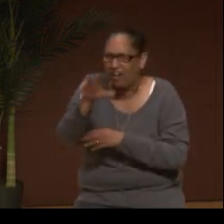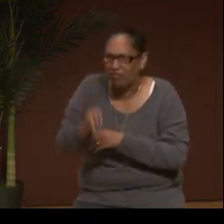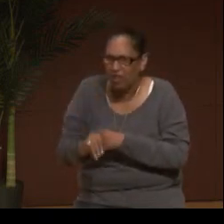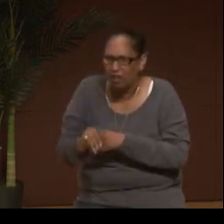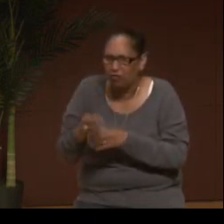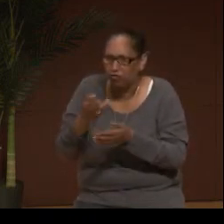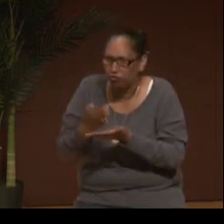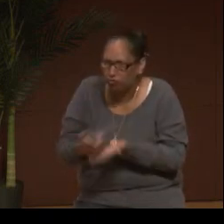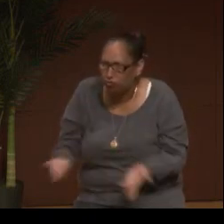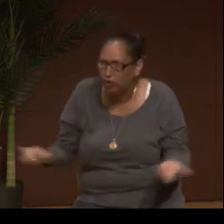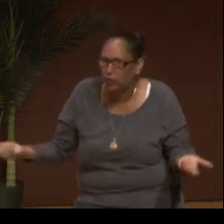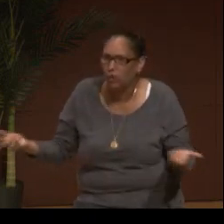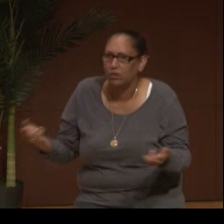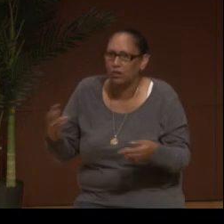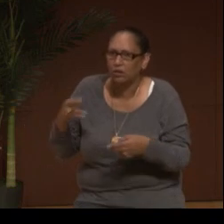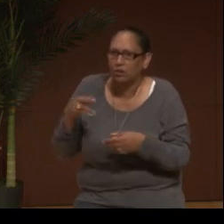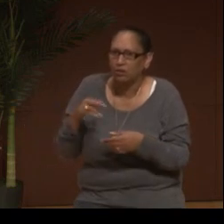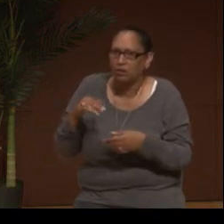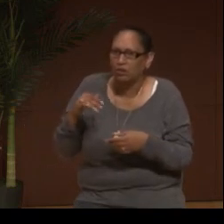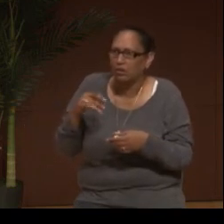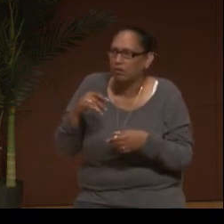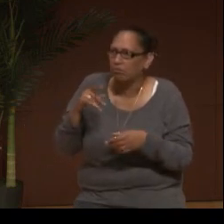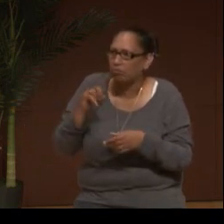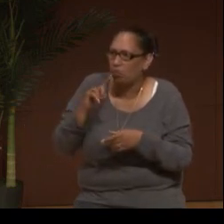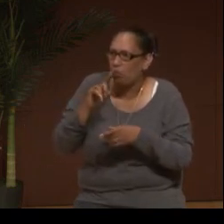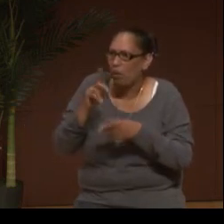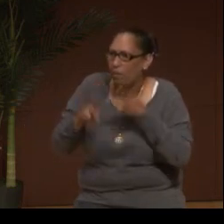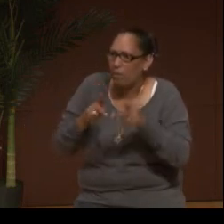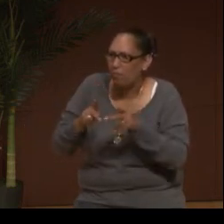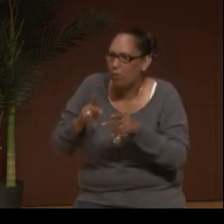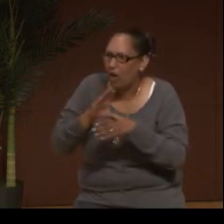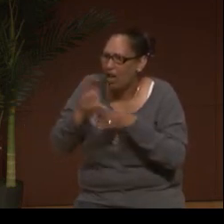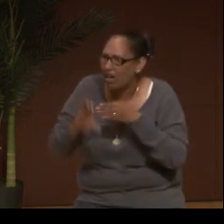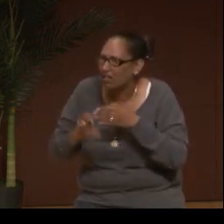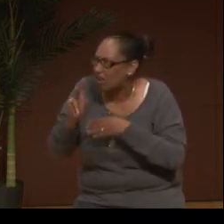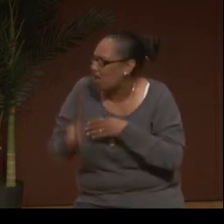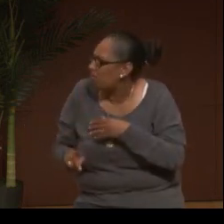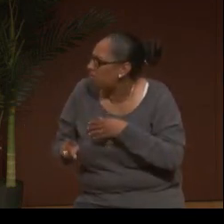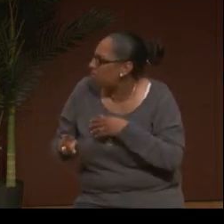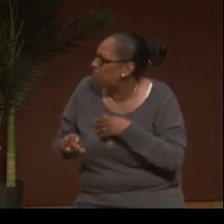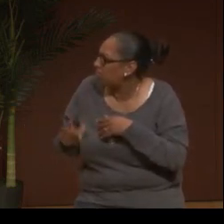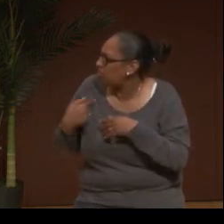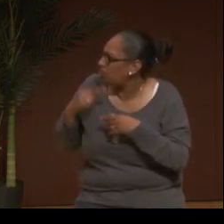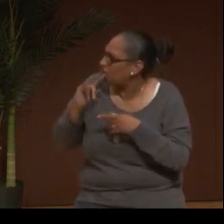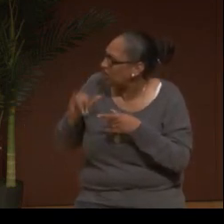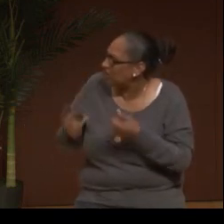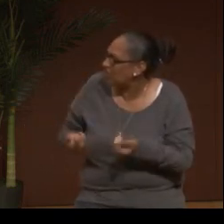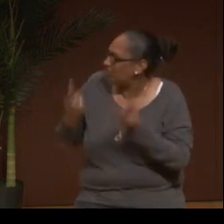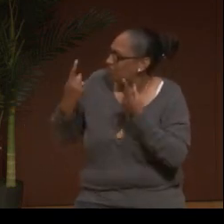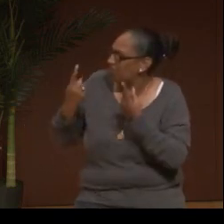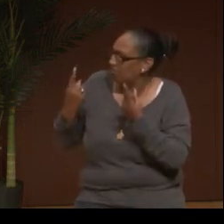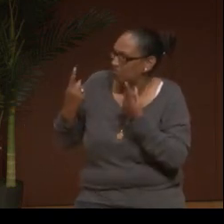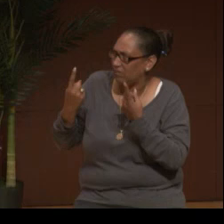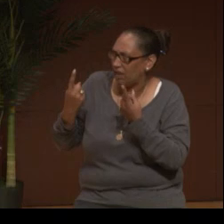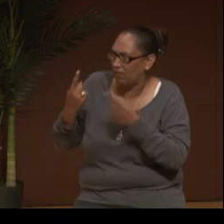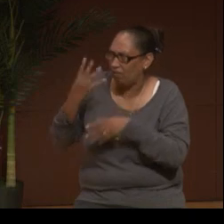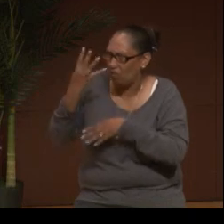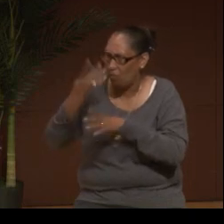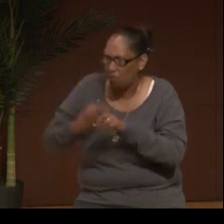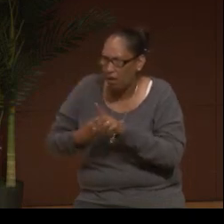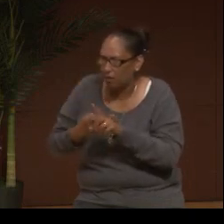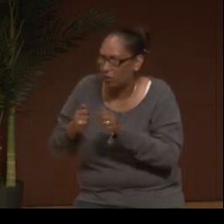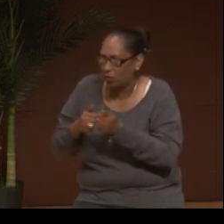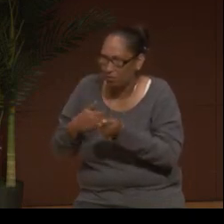sources for the folks that ended up throughout the Caribbean. So my graduate work, I actually spent 4 months island hopping with my then new